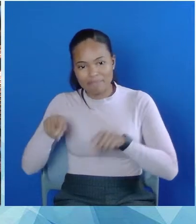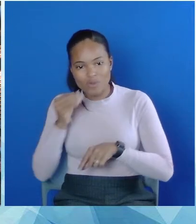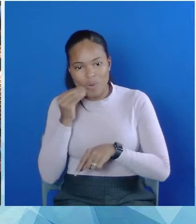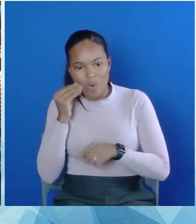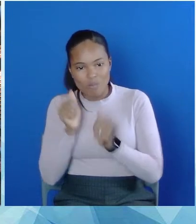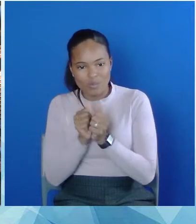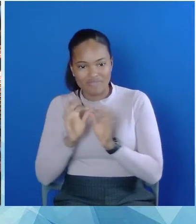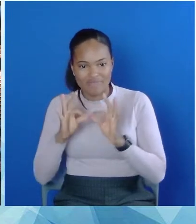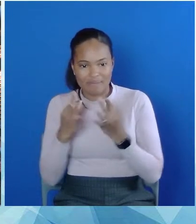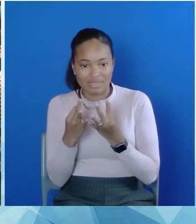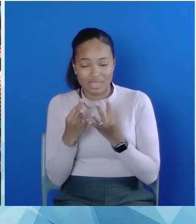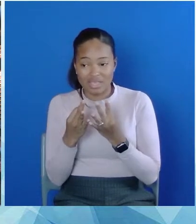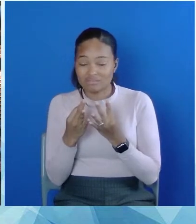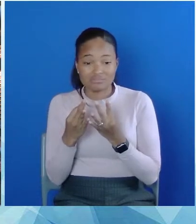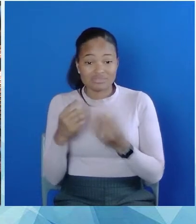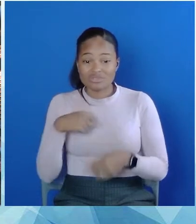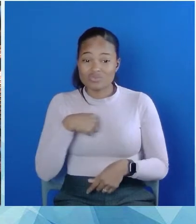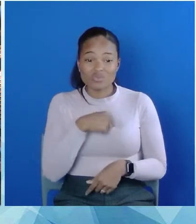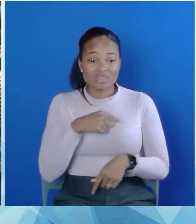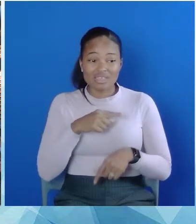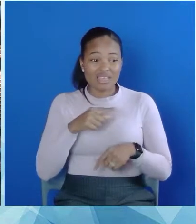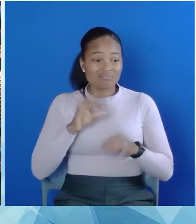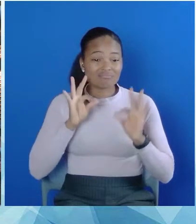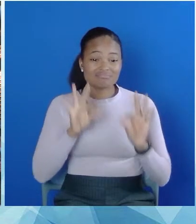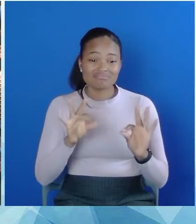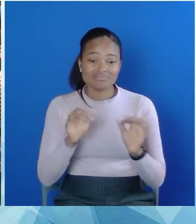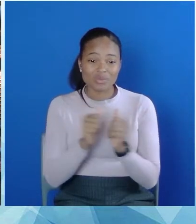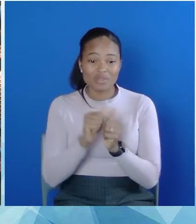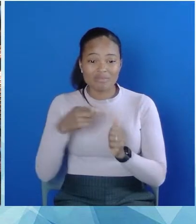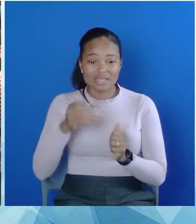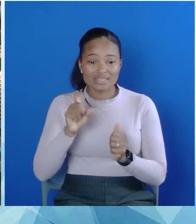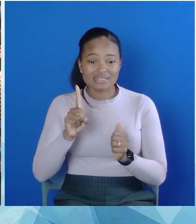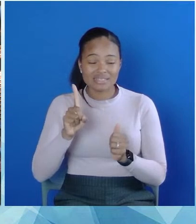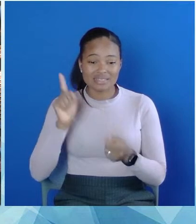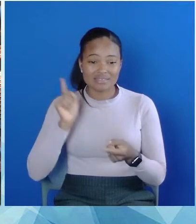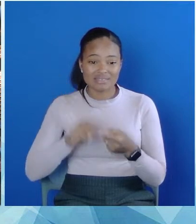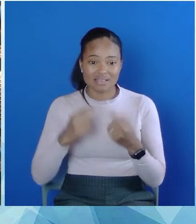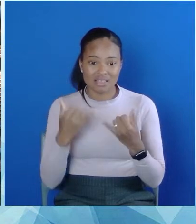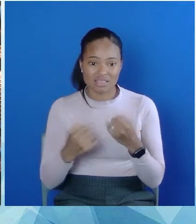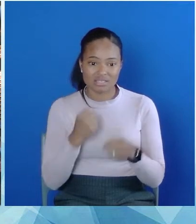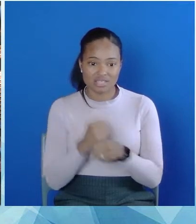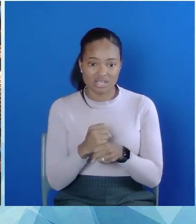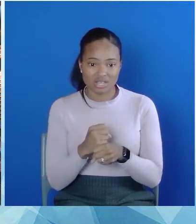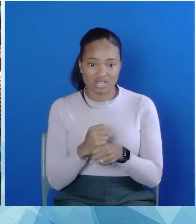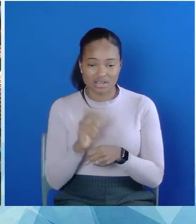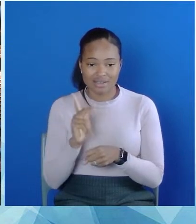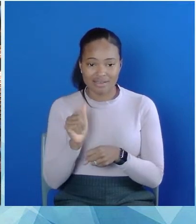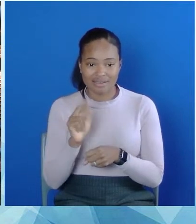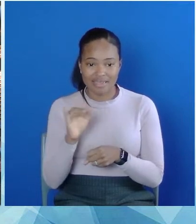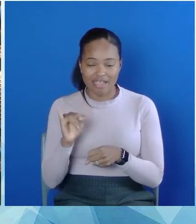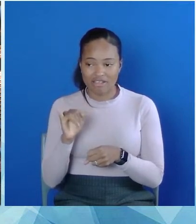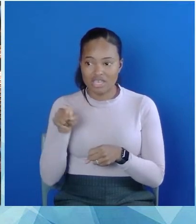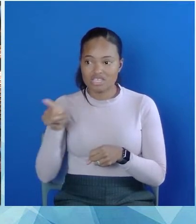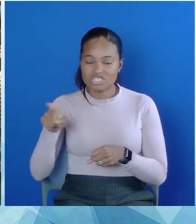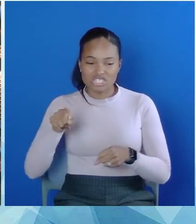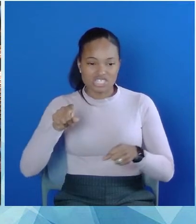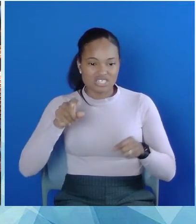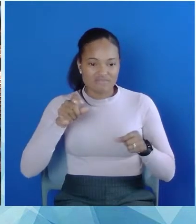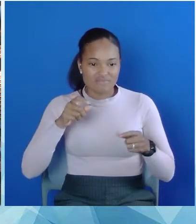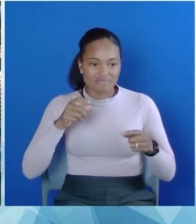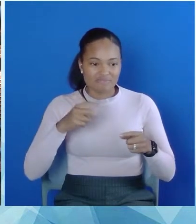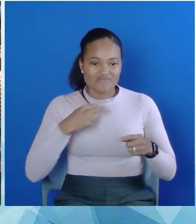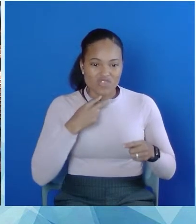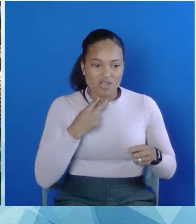with PDSD up until this year. After Carrie verbally abused a student right in front of him, he has